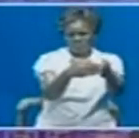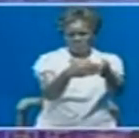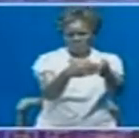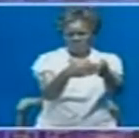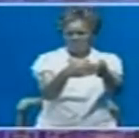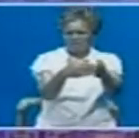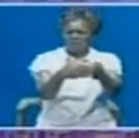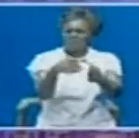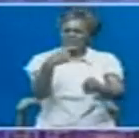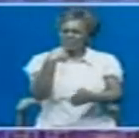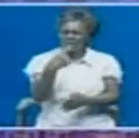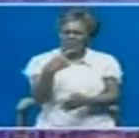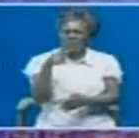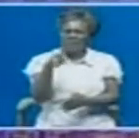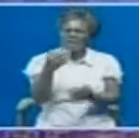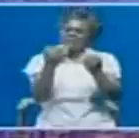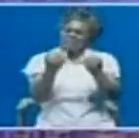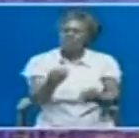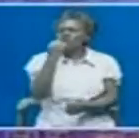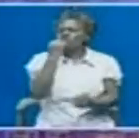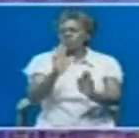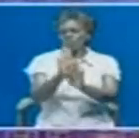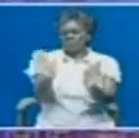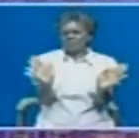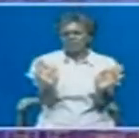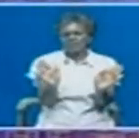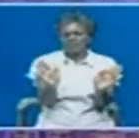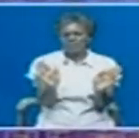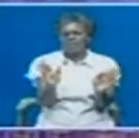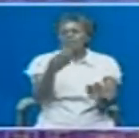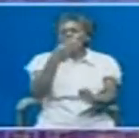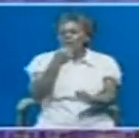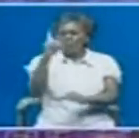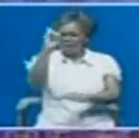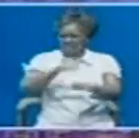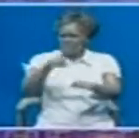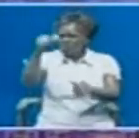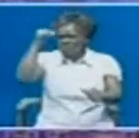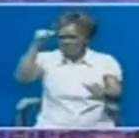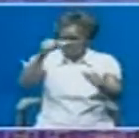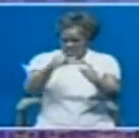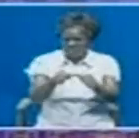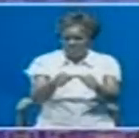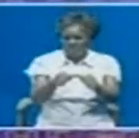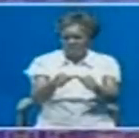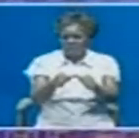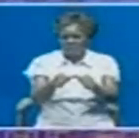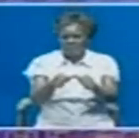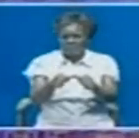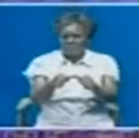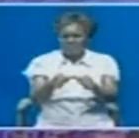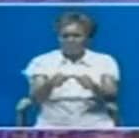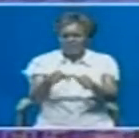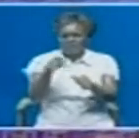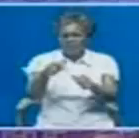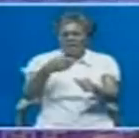told Maurice, he's very, he said, I just need something to eat. This guy, one time, I don't know if he remembers, I was the friend of mine called Douglas Mango, and he was sitting in a